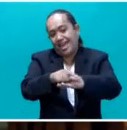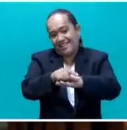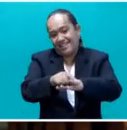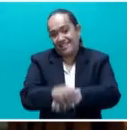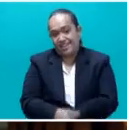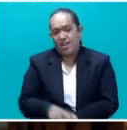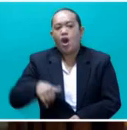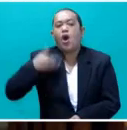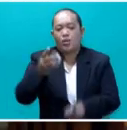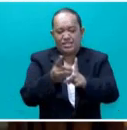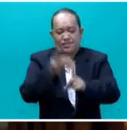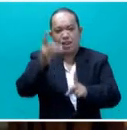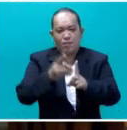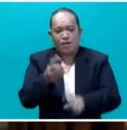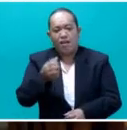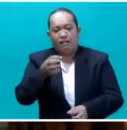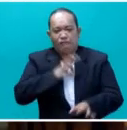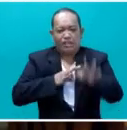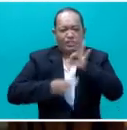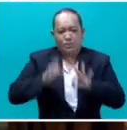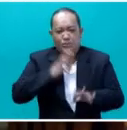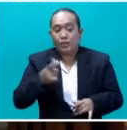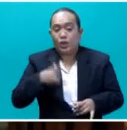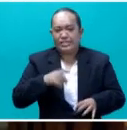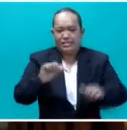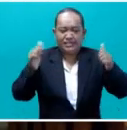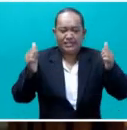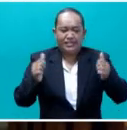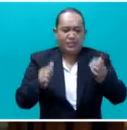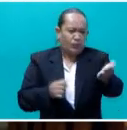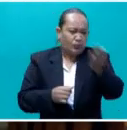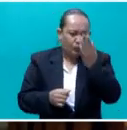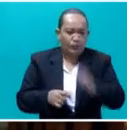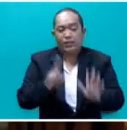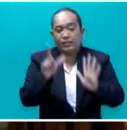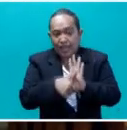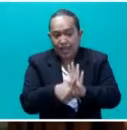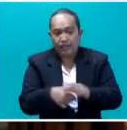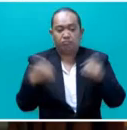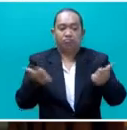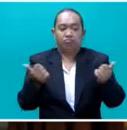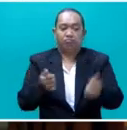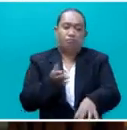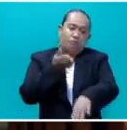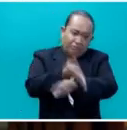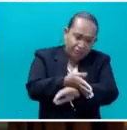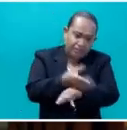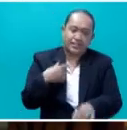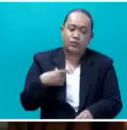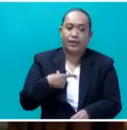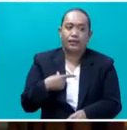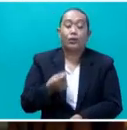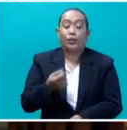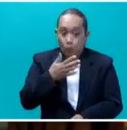by the developers. What we really want is any development should be able to give fair return to the developers. So the